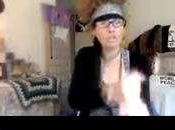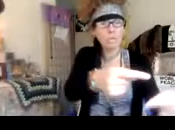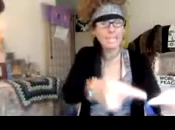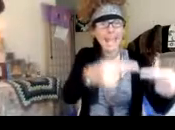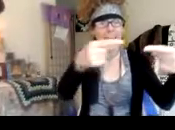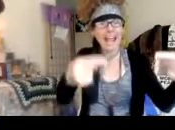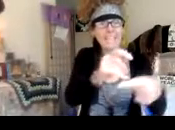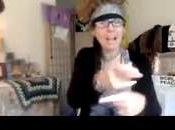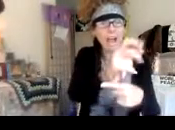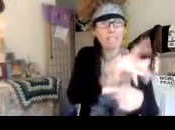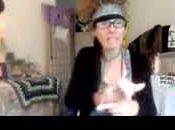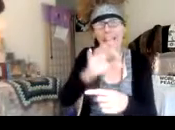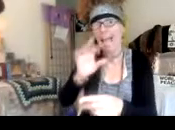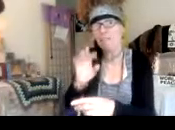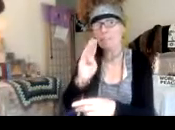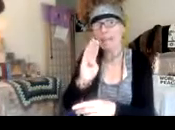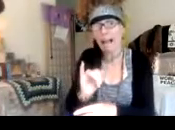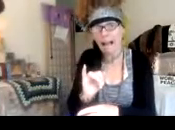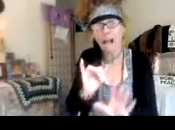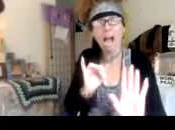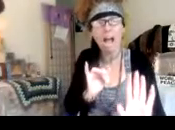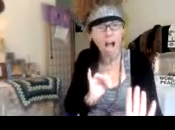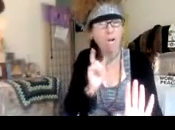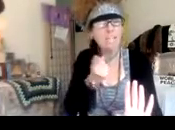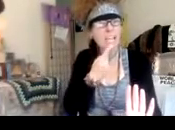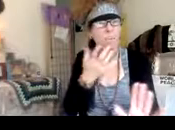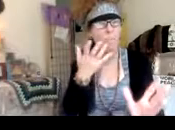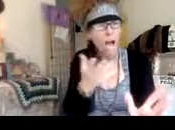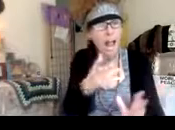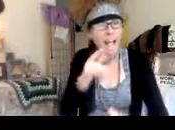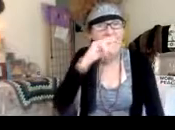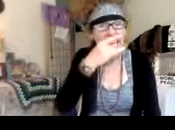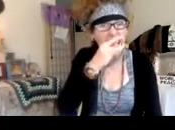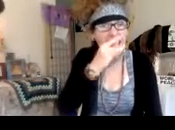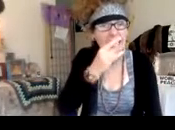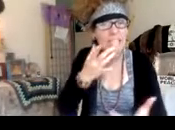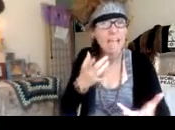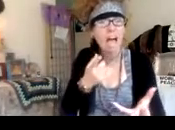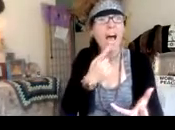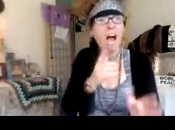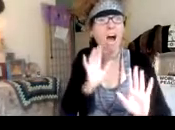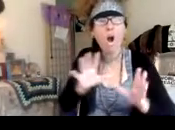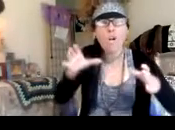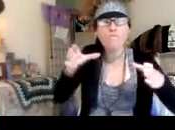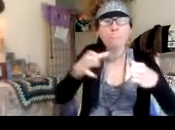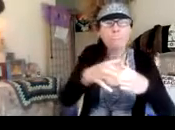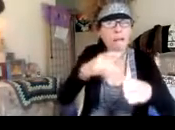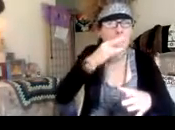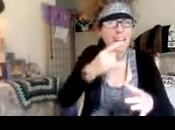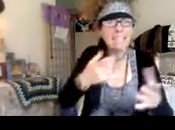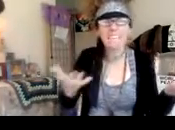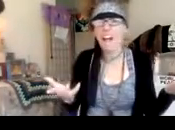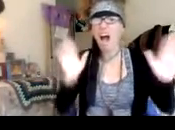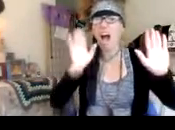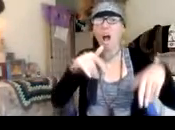actually researched this, a bunch of kids claimed that they were actually, it was an experiment. Kids,